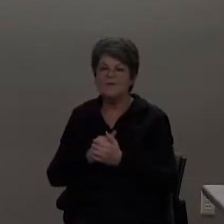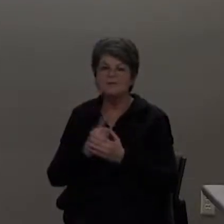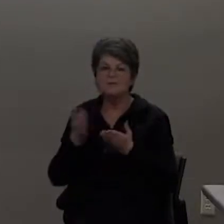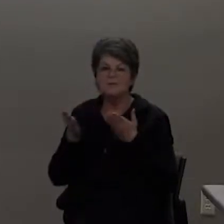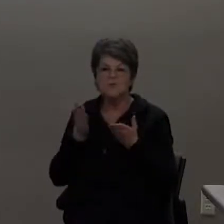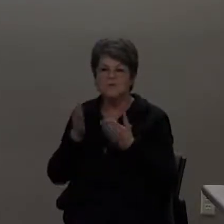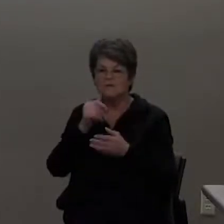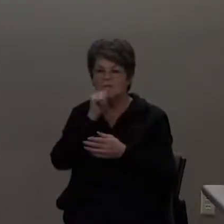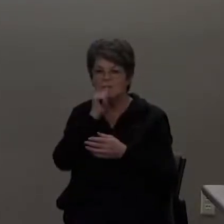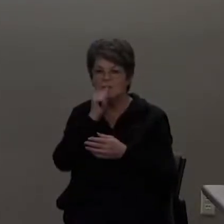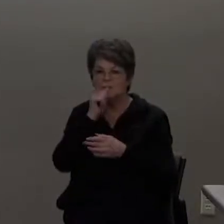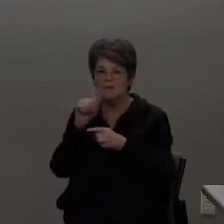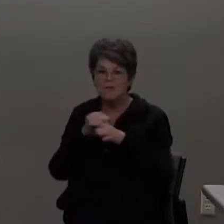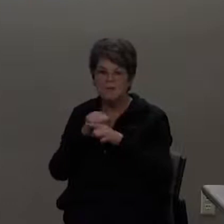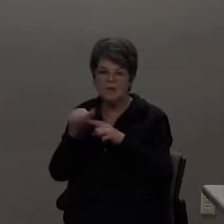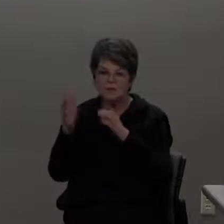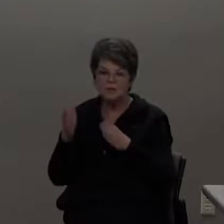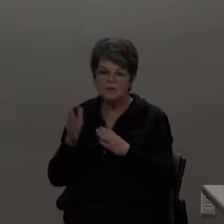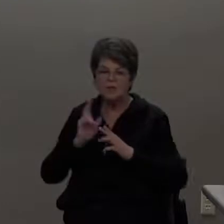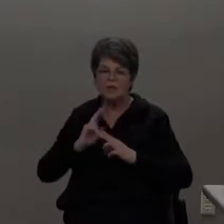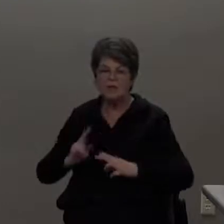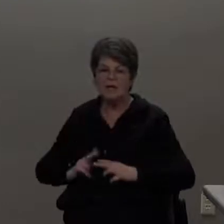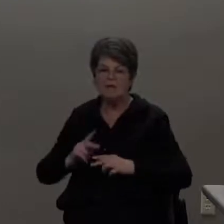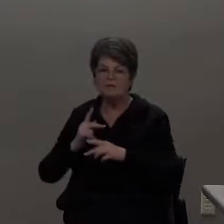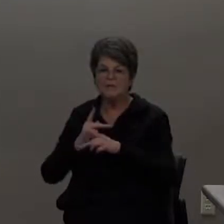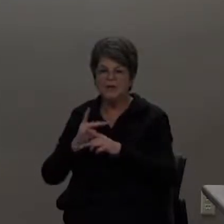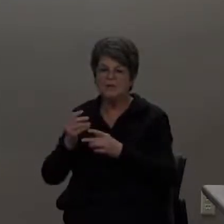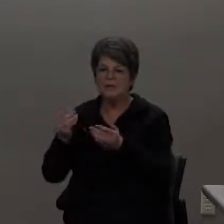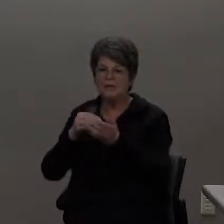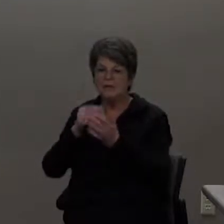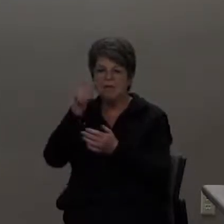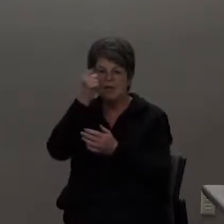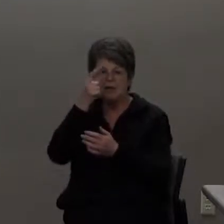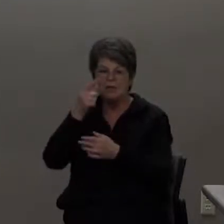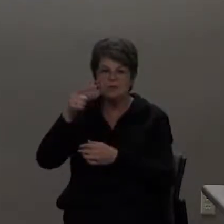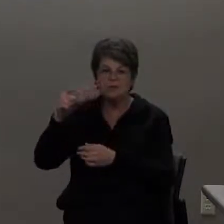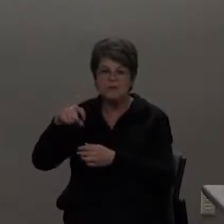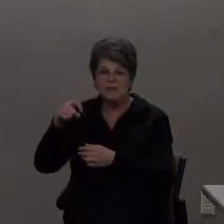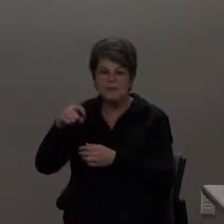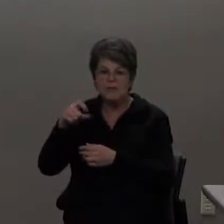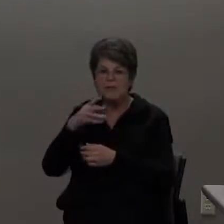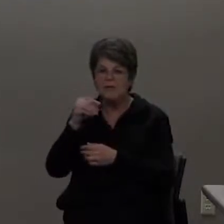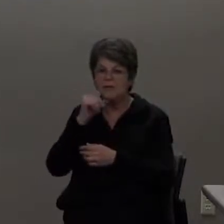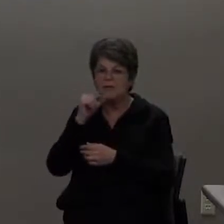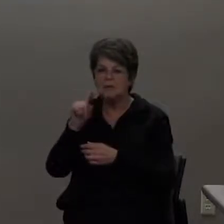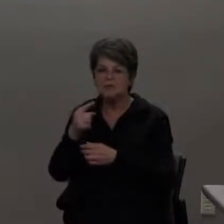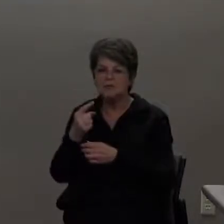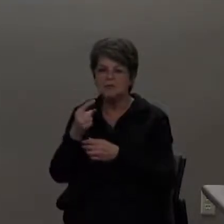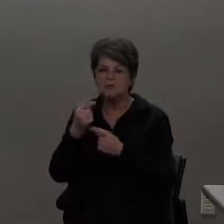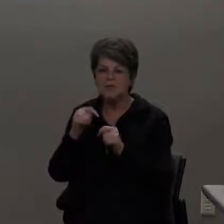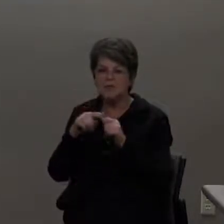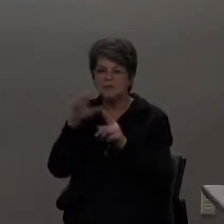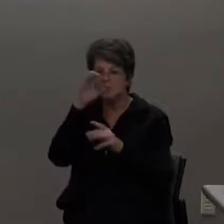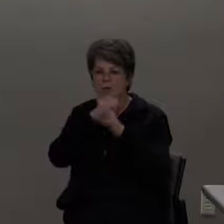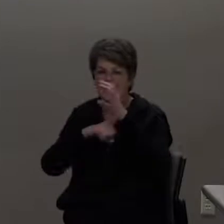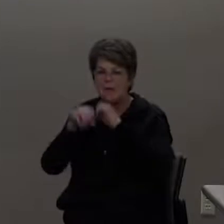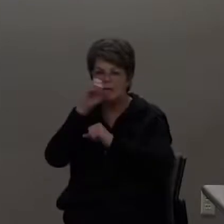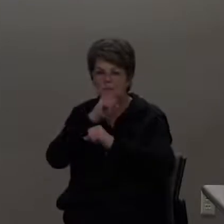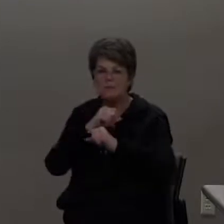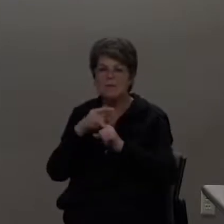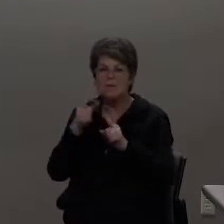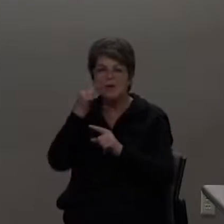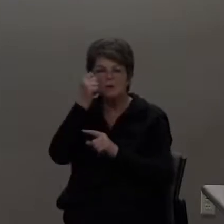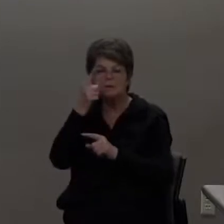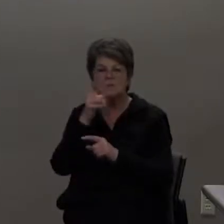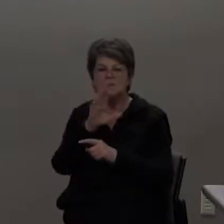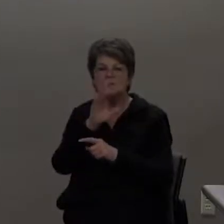Surveying the private practitioners in healthcare, once again, understanding need, and not just trying to guess what the need is, but understanding the need